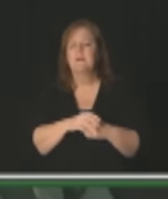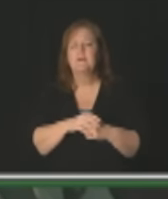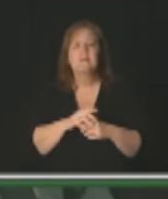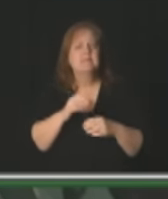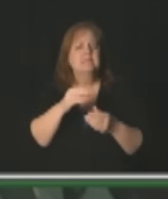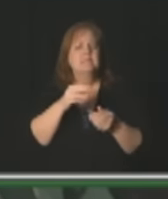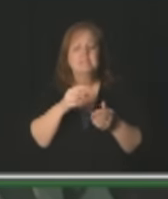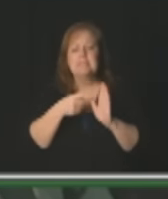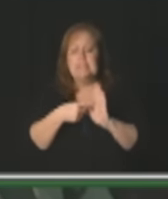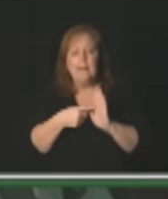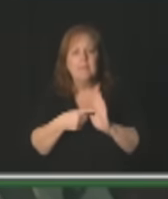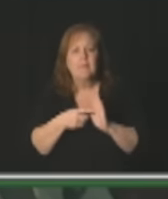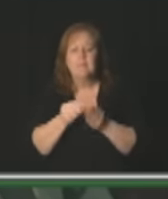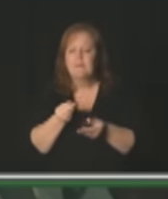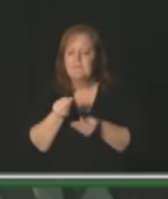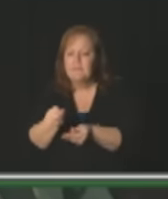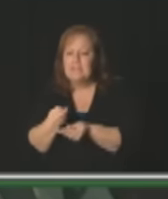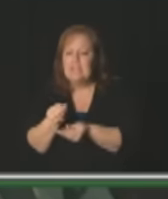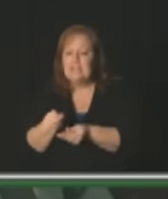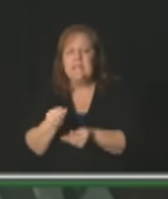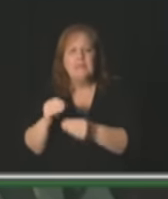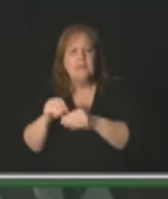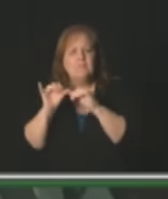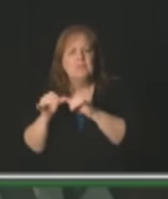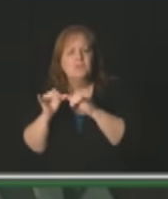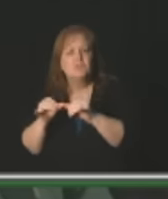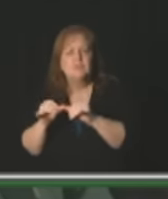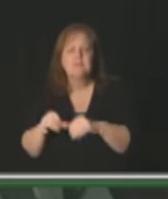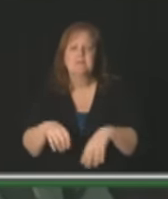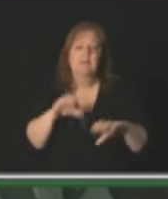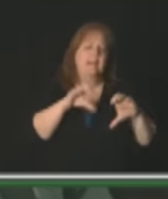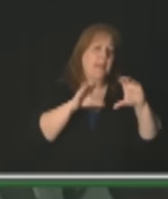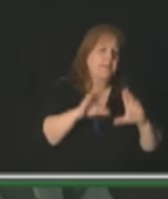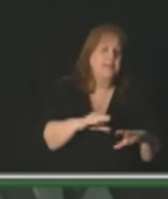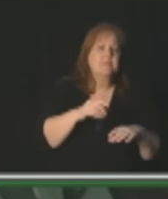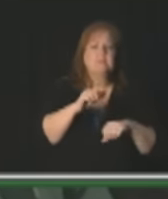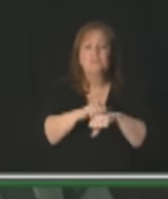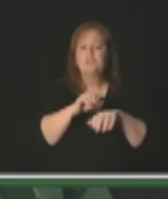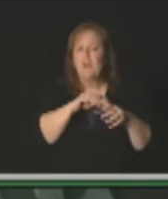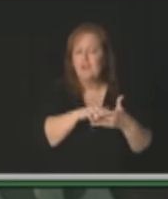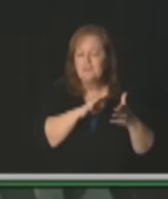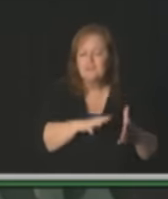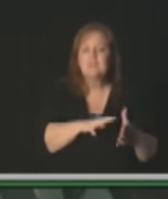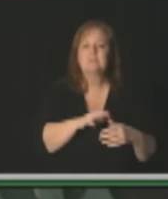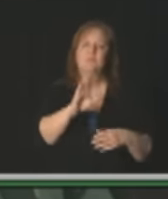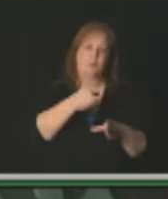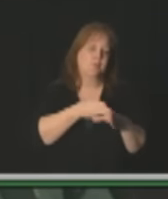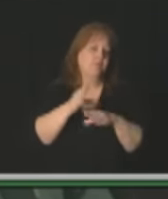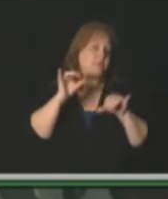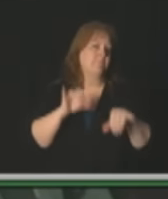the instrument, chemists, geologists. Your career will go like that, too.